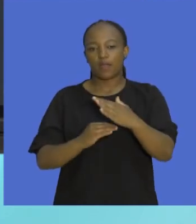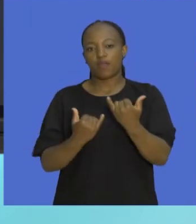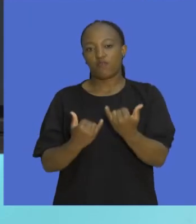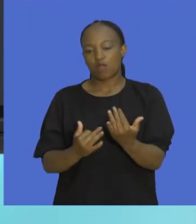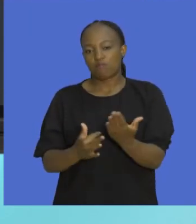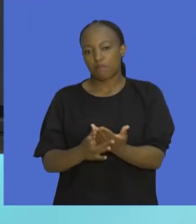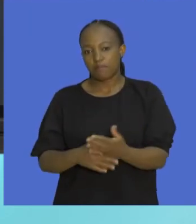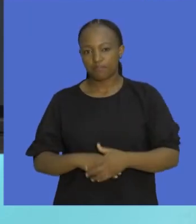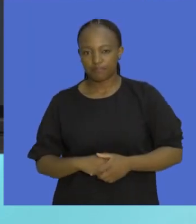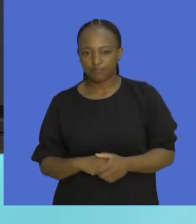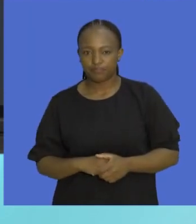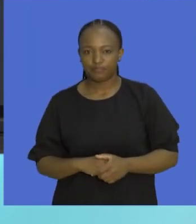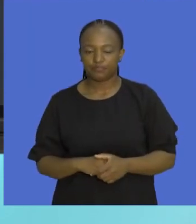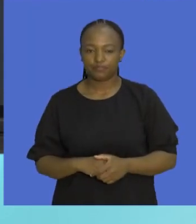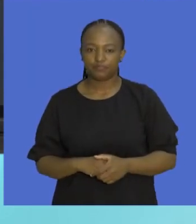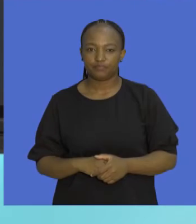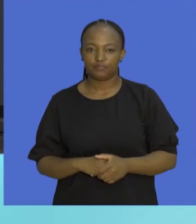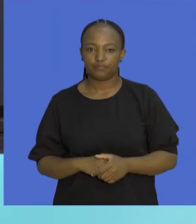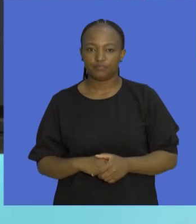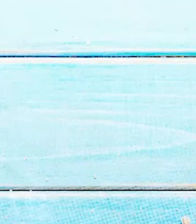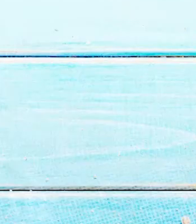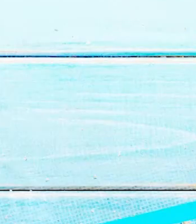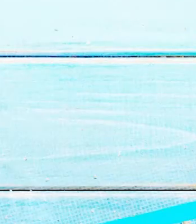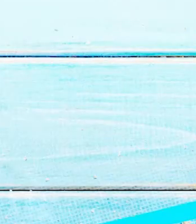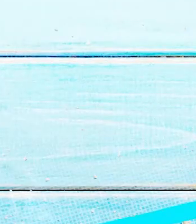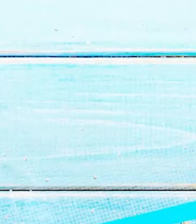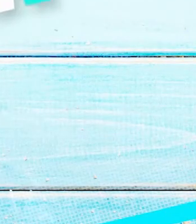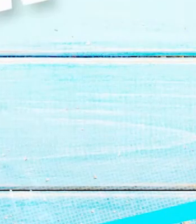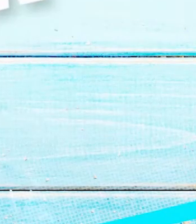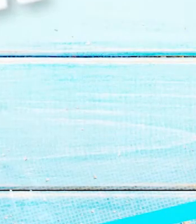in a parallel circuit. Let's take a short break for now.